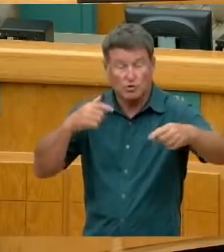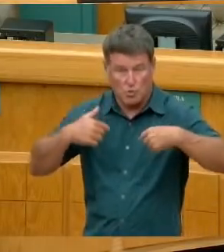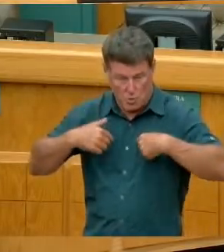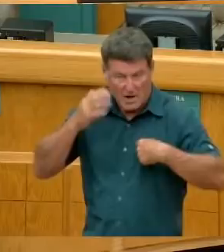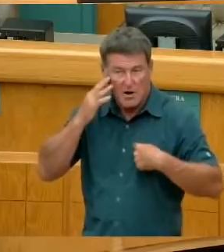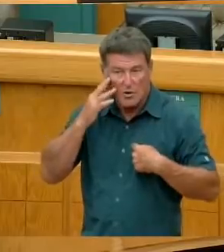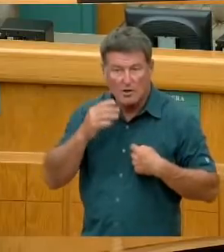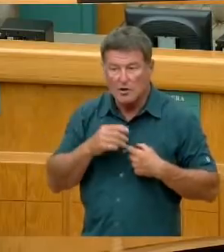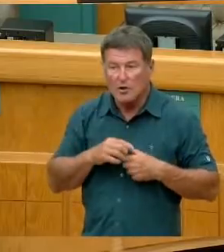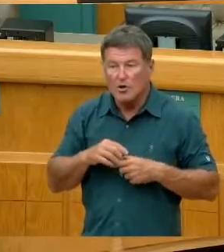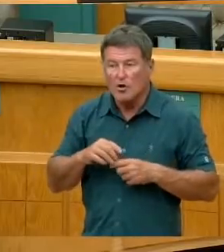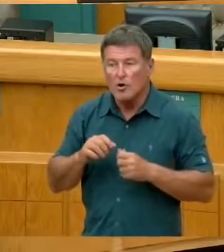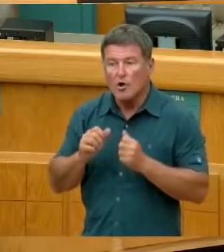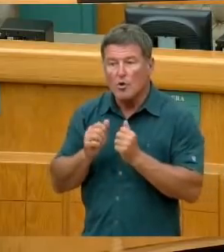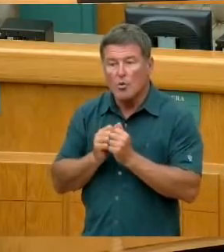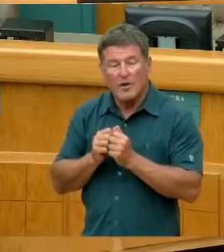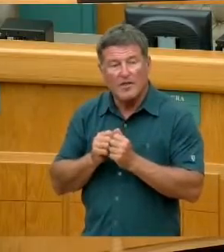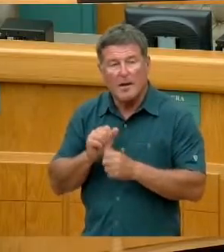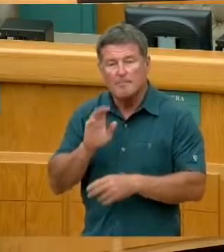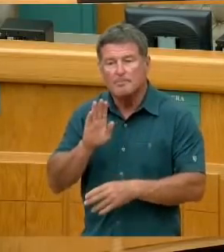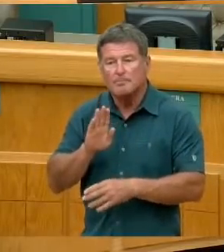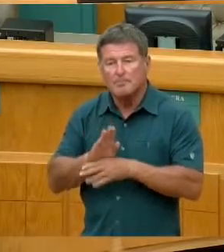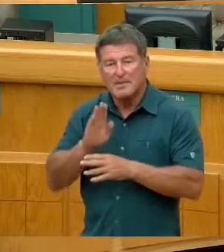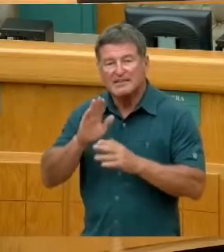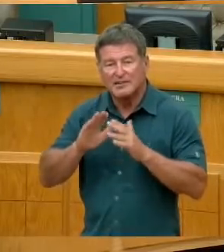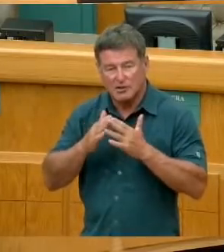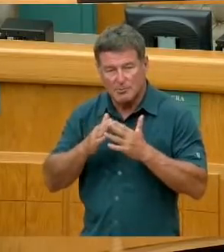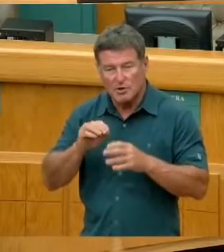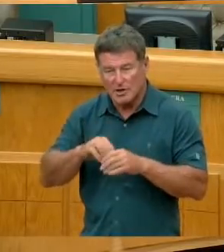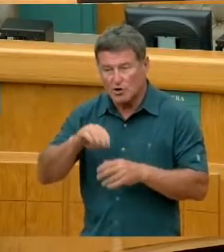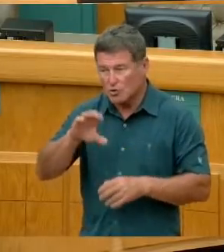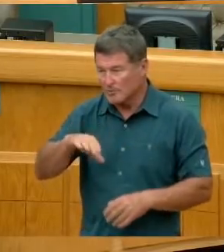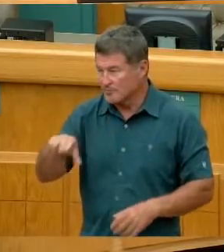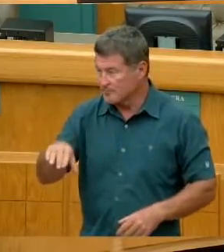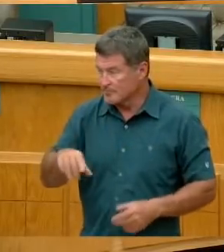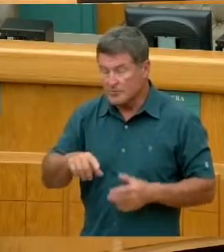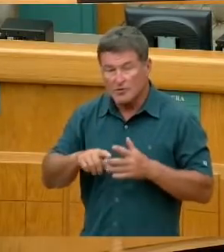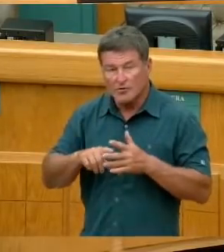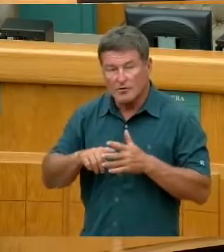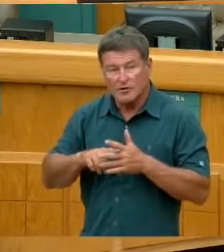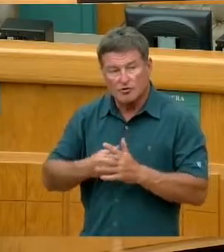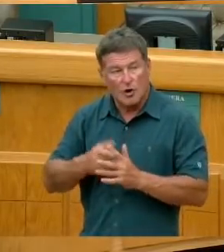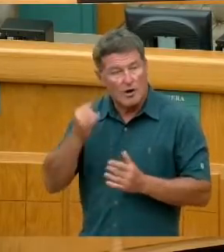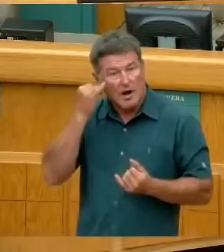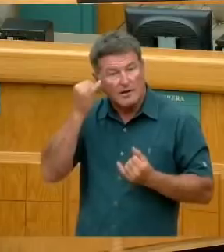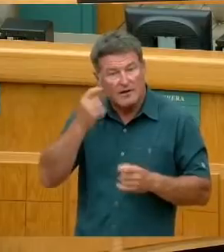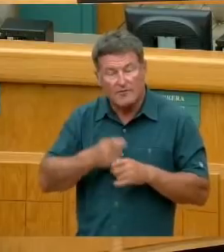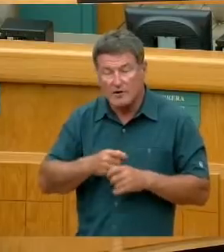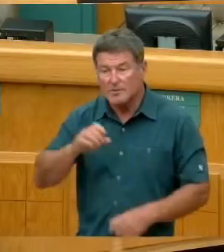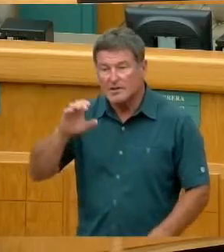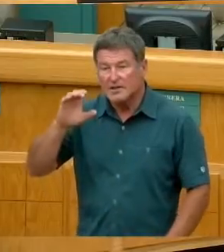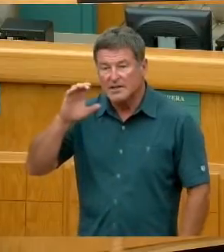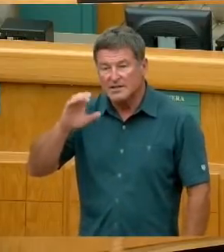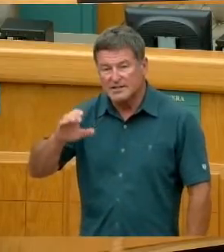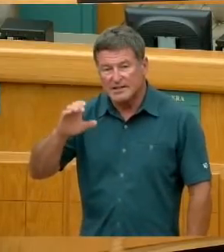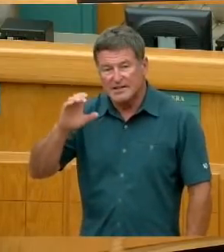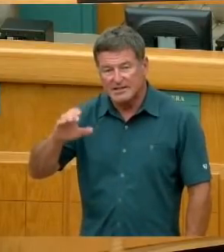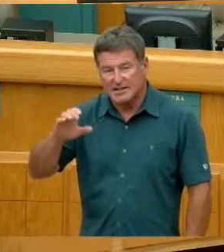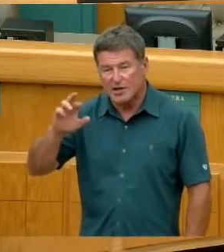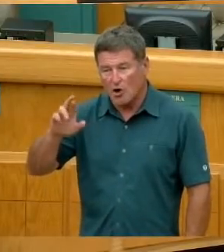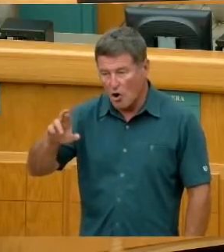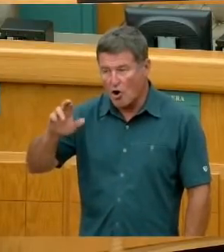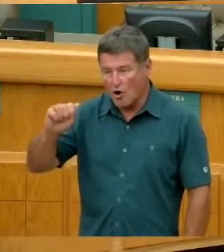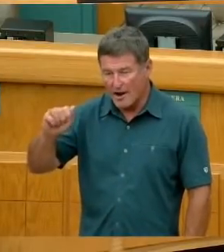all about it. It's really in conjunction with the business community here in Corpus Christi. It started as an idea from